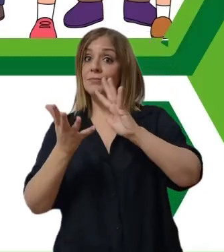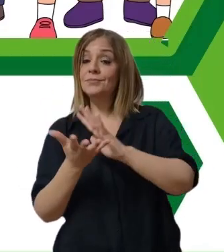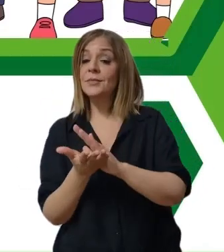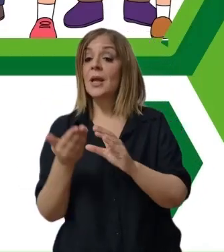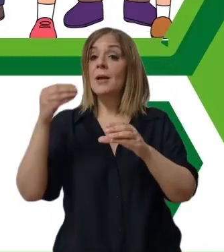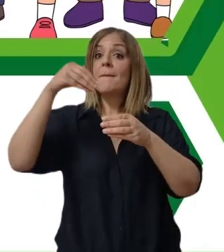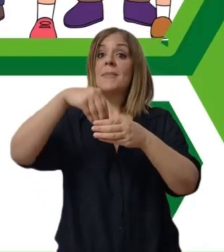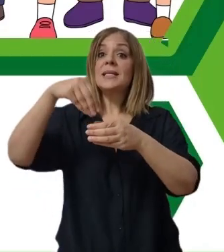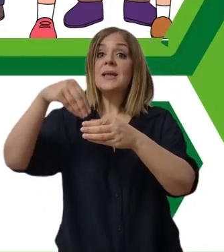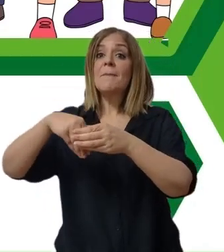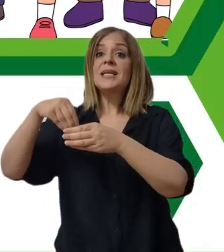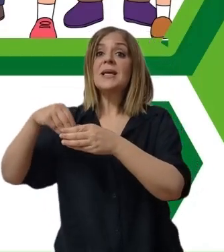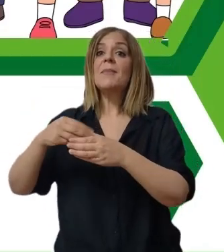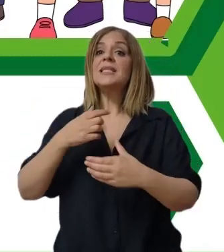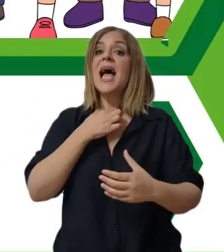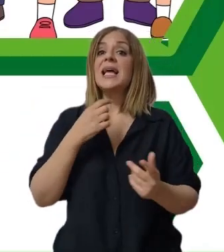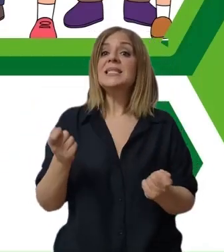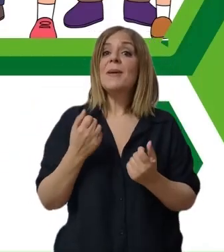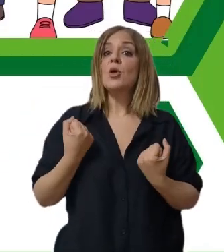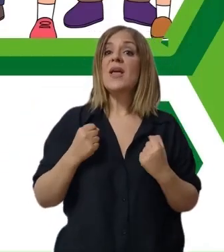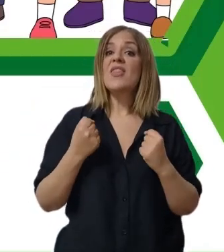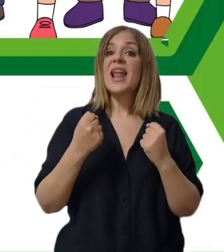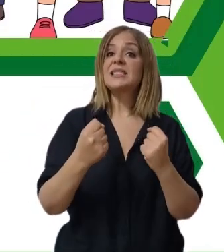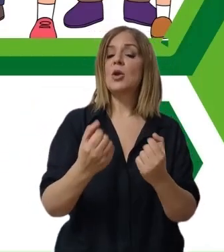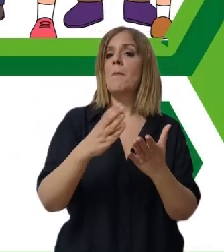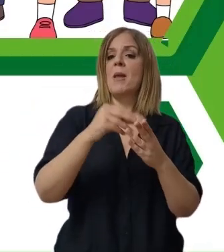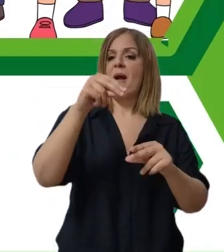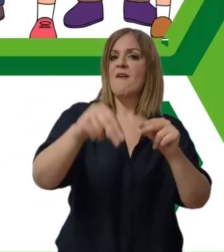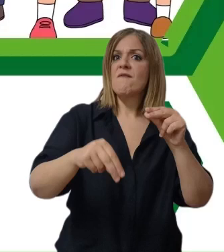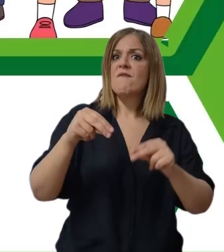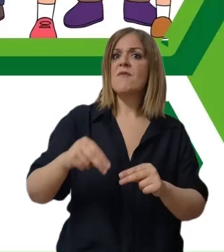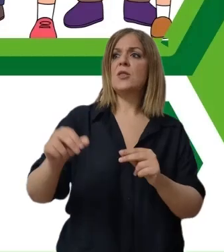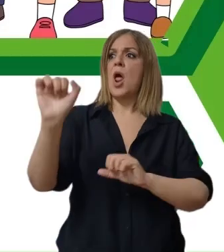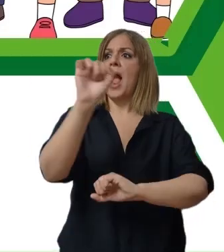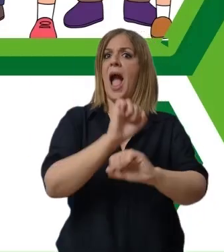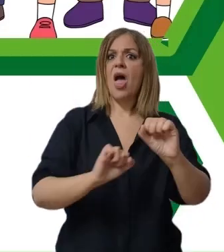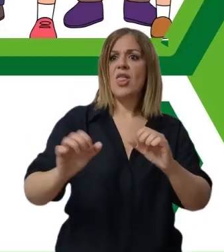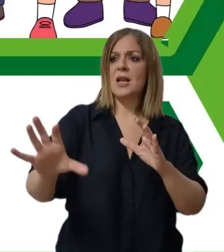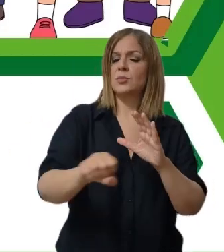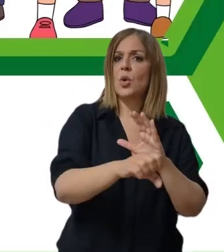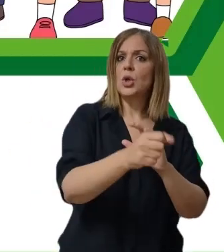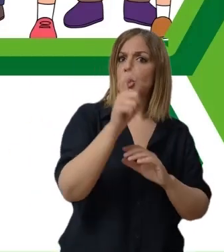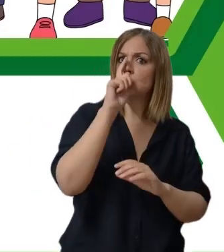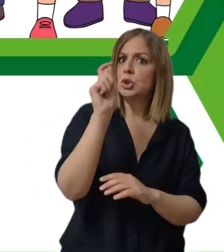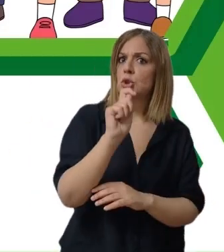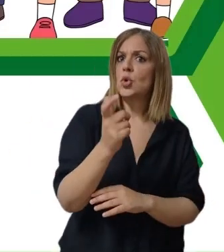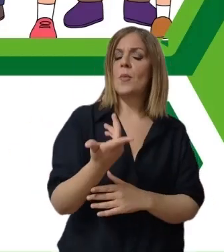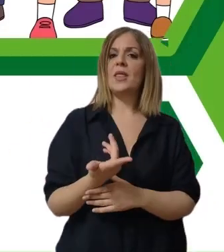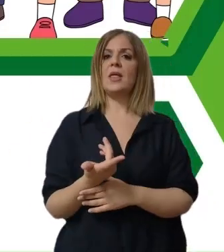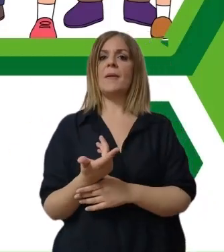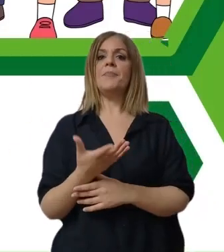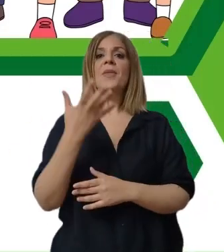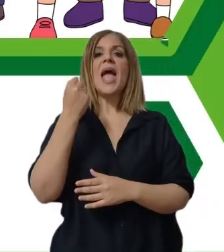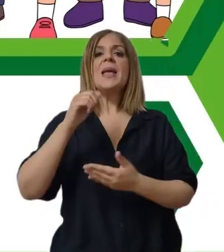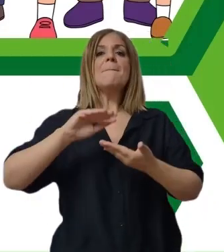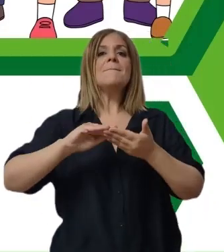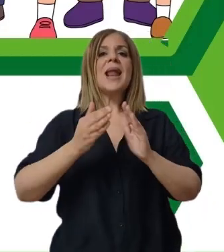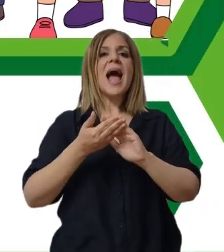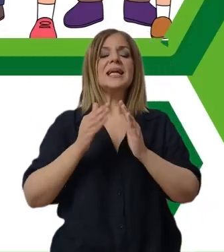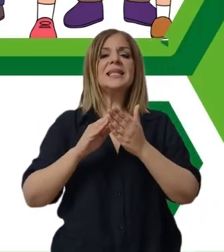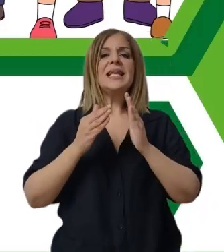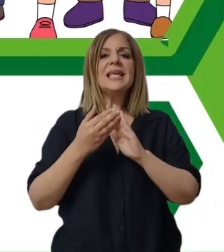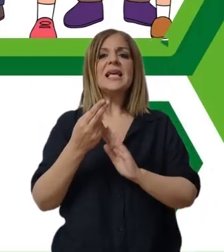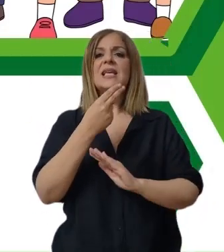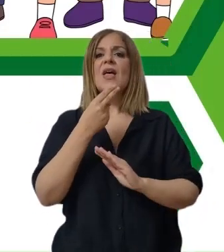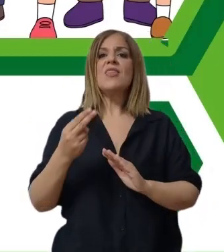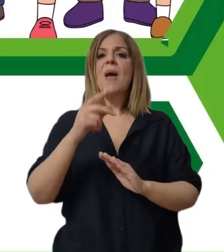like cleanups or tree plantings, advocate for sustainable practices, and